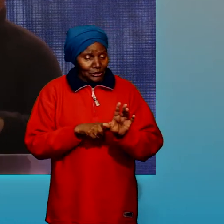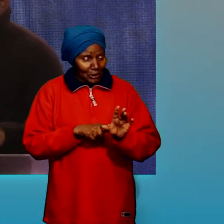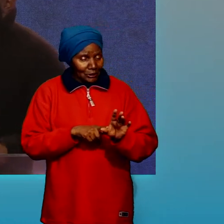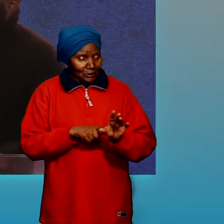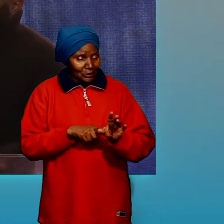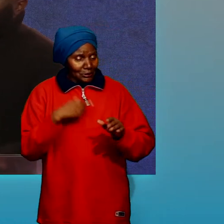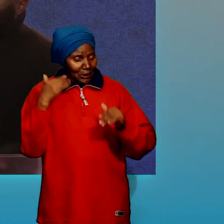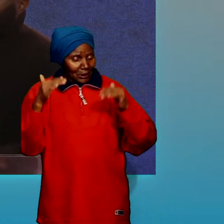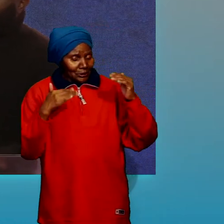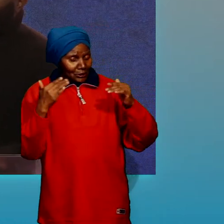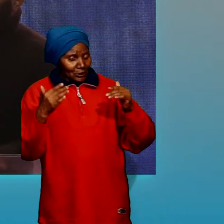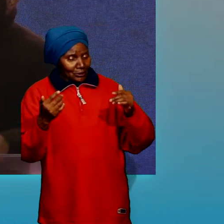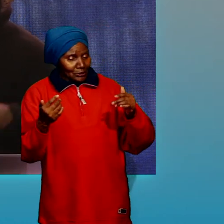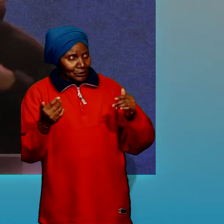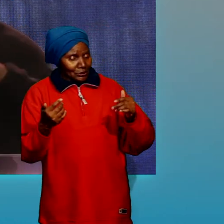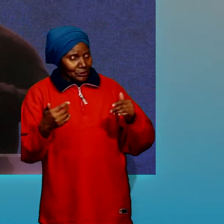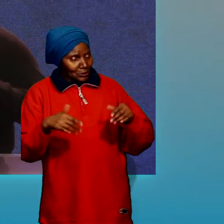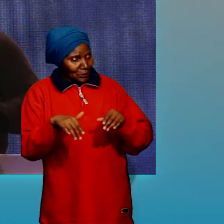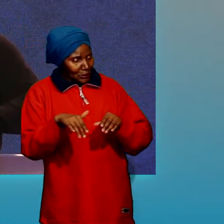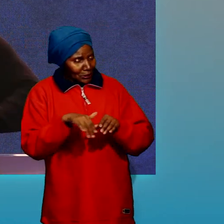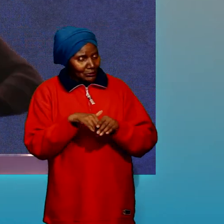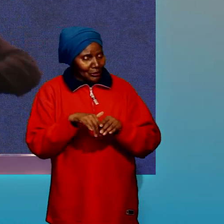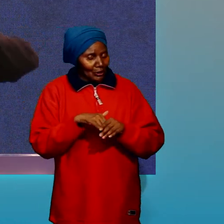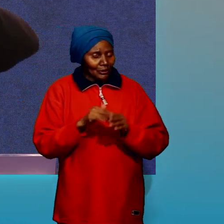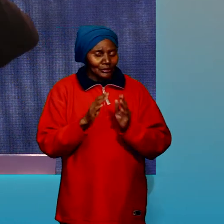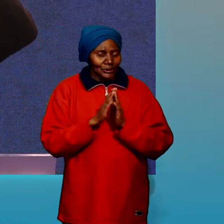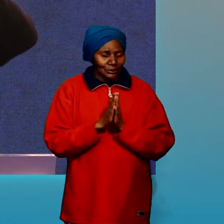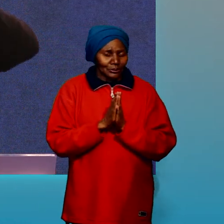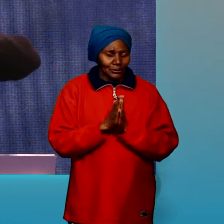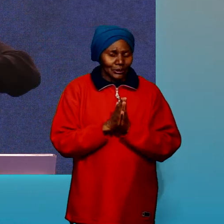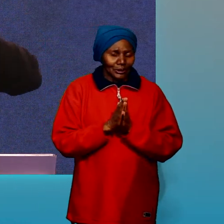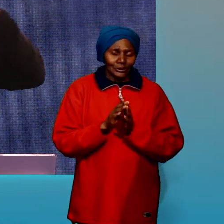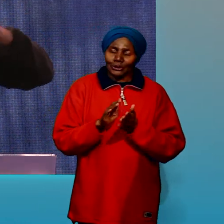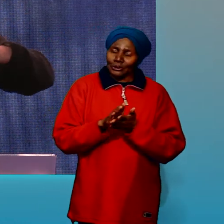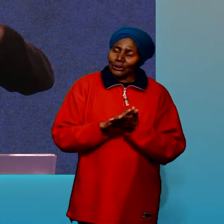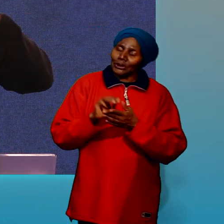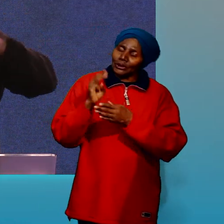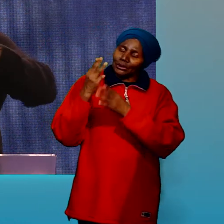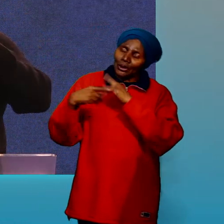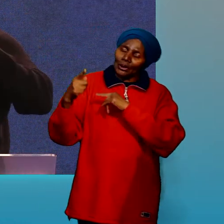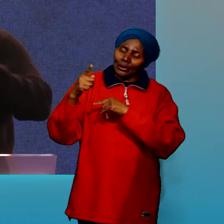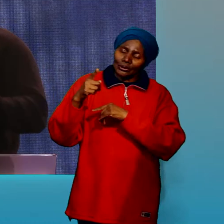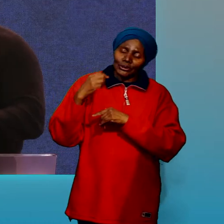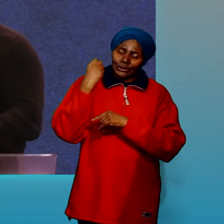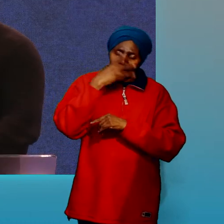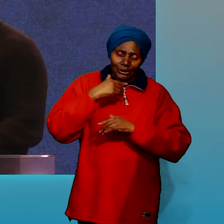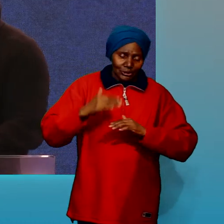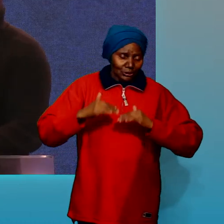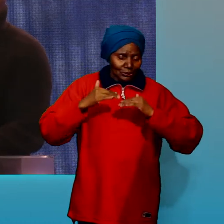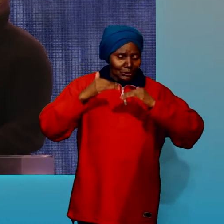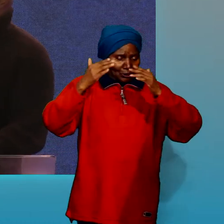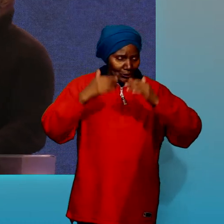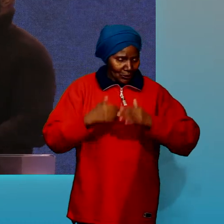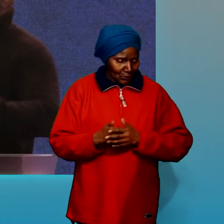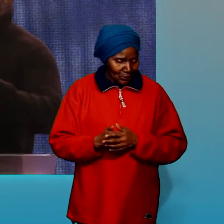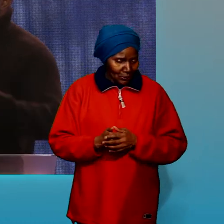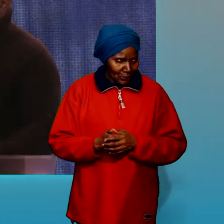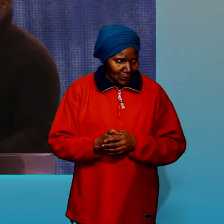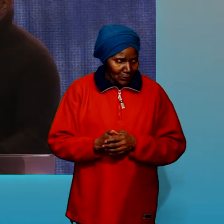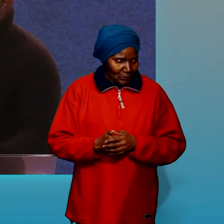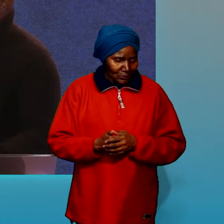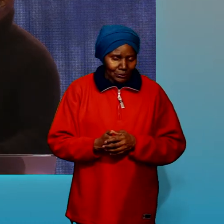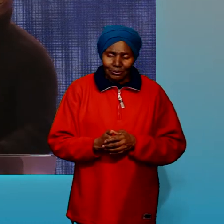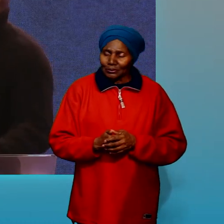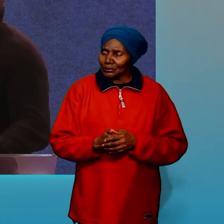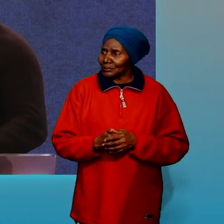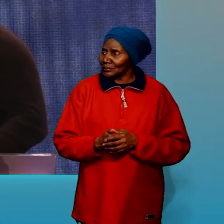into the place of prayer and to allow God to spiritually promote them so they can function in the place that God's called them to function in. Amen?